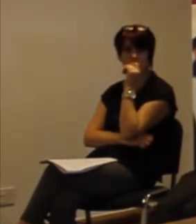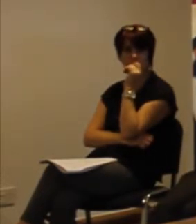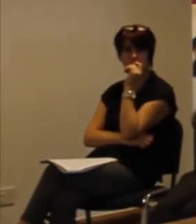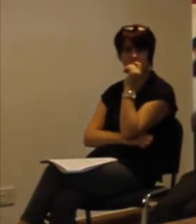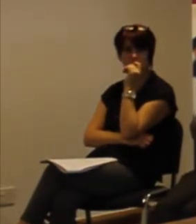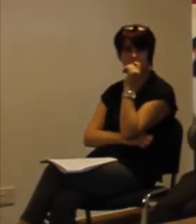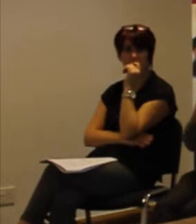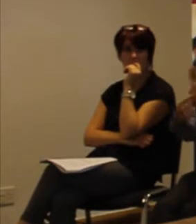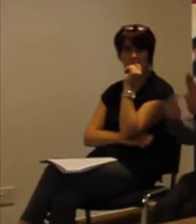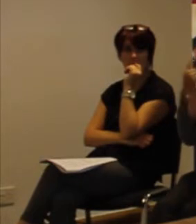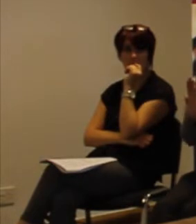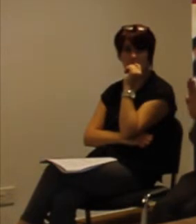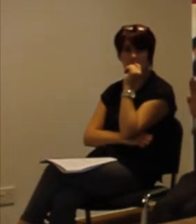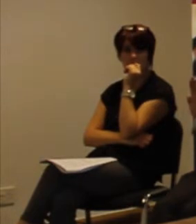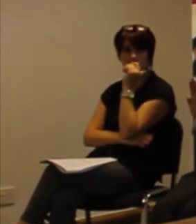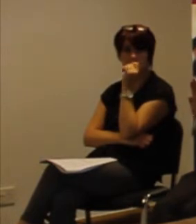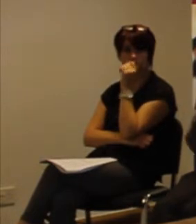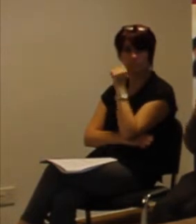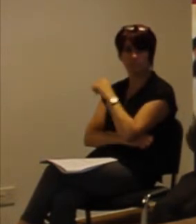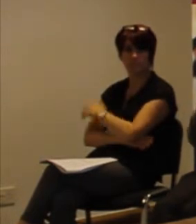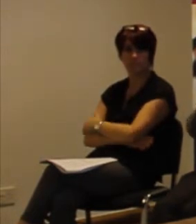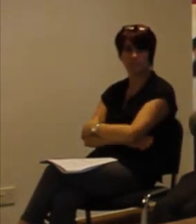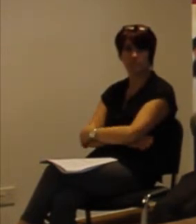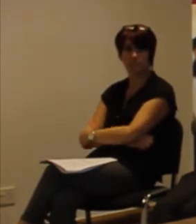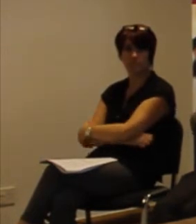evidence. Facilitator is going to be the key person in that.